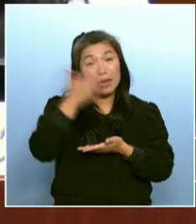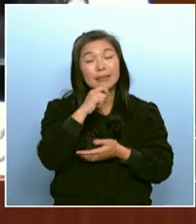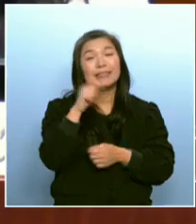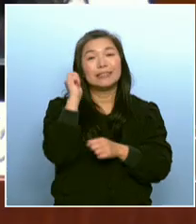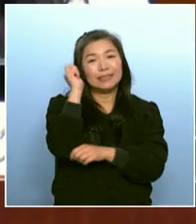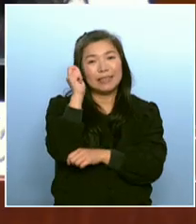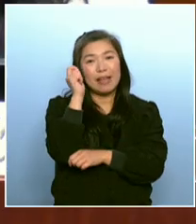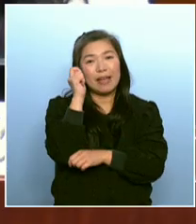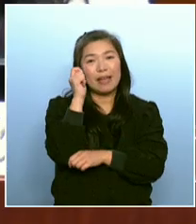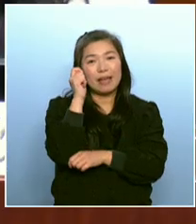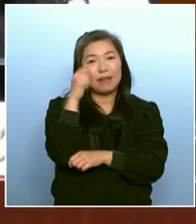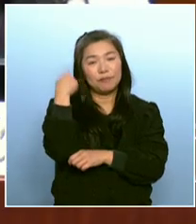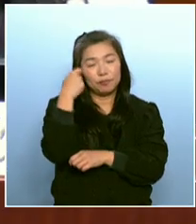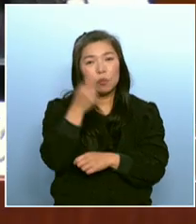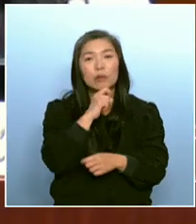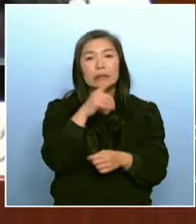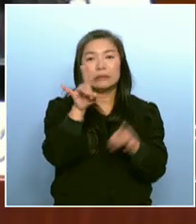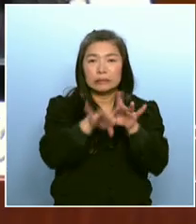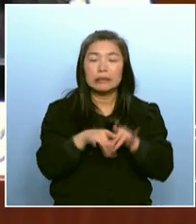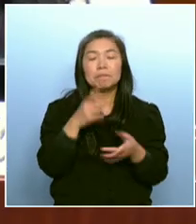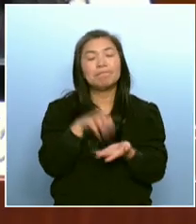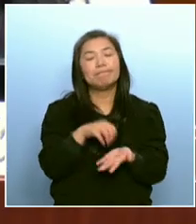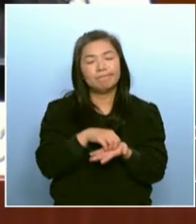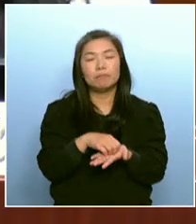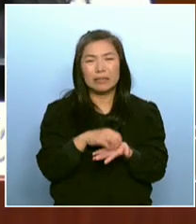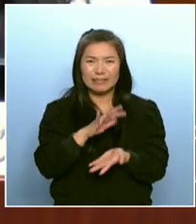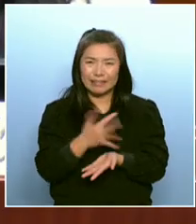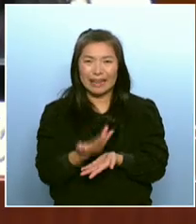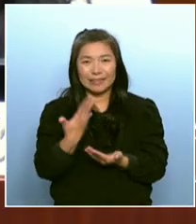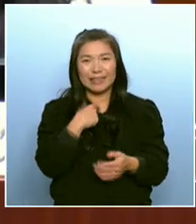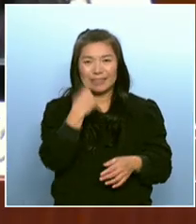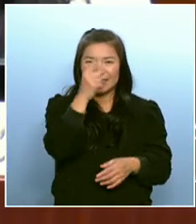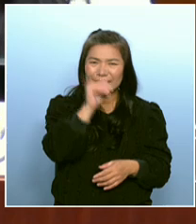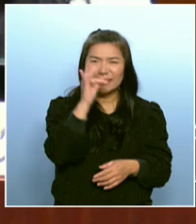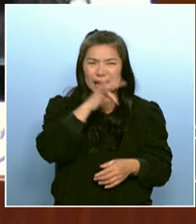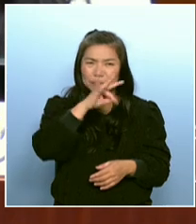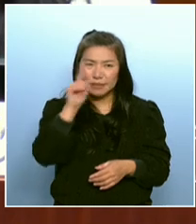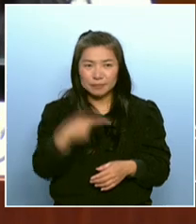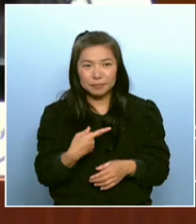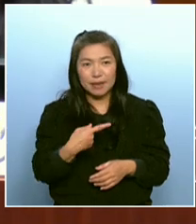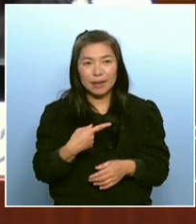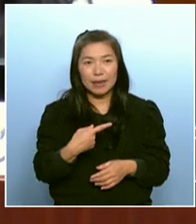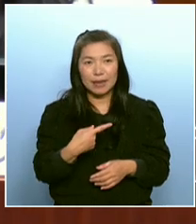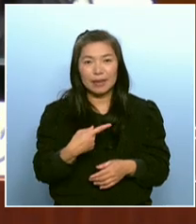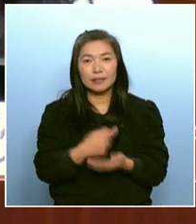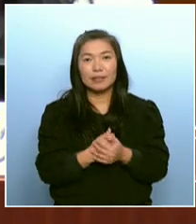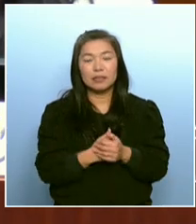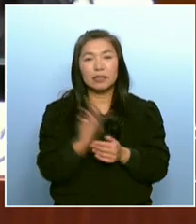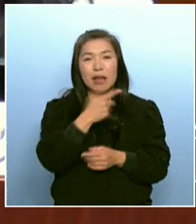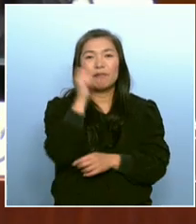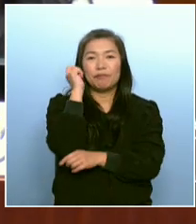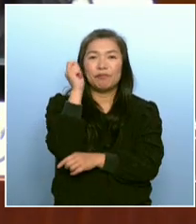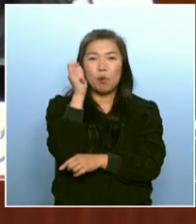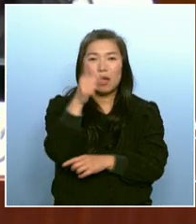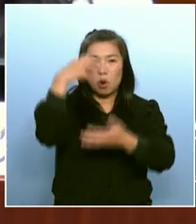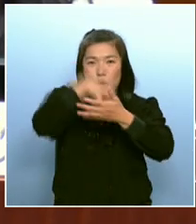We encourage the introduction of social welfare facilities for public housing estates. That's part of the government's policy. Now you are